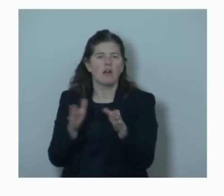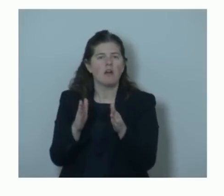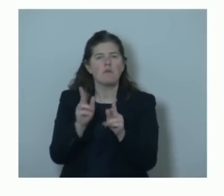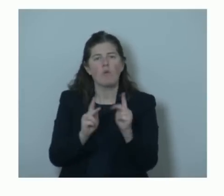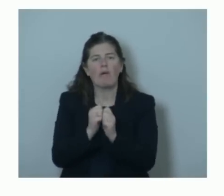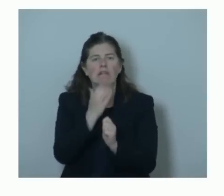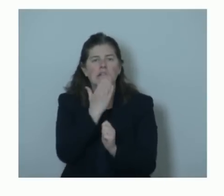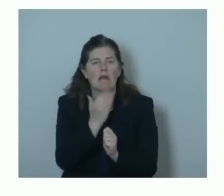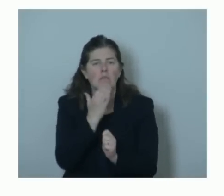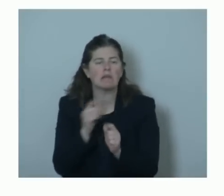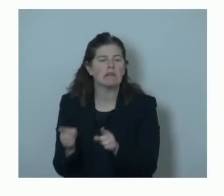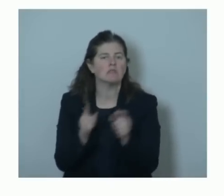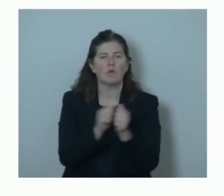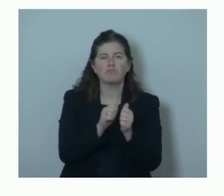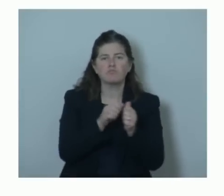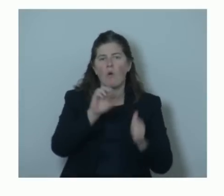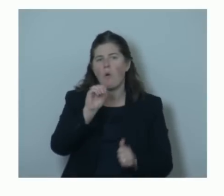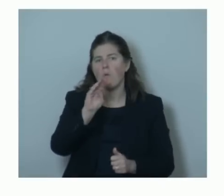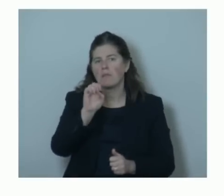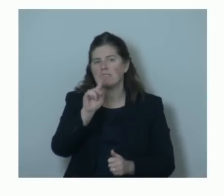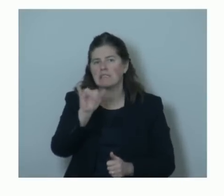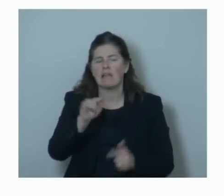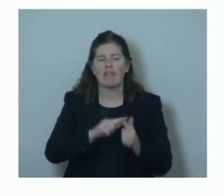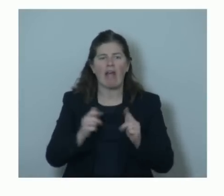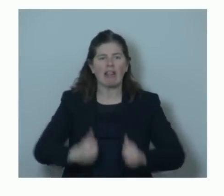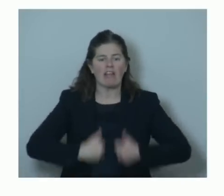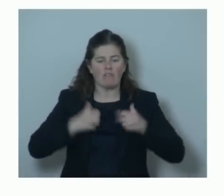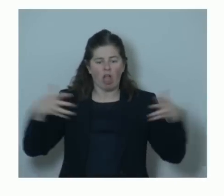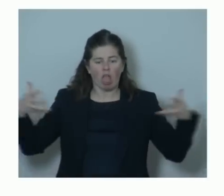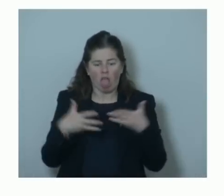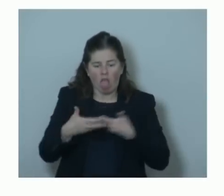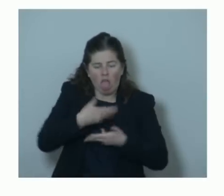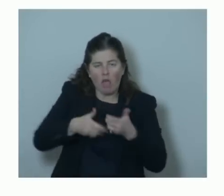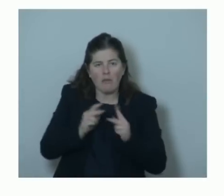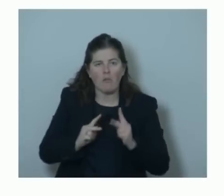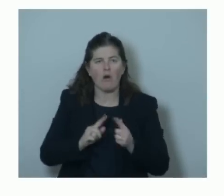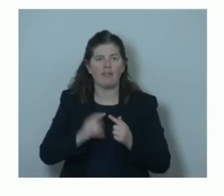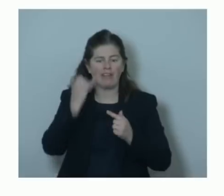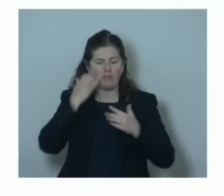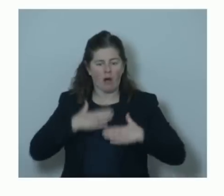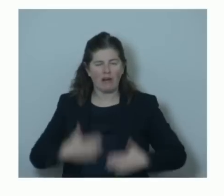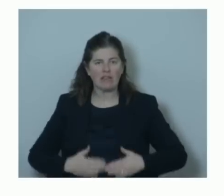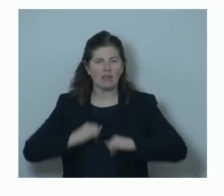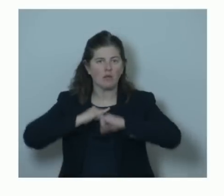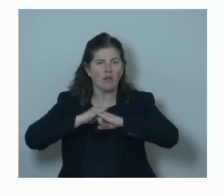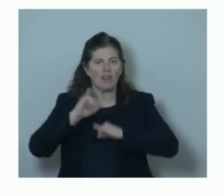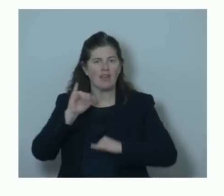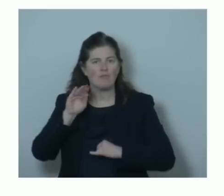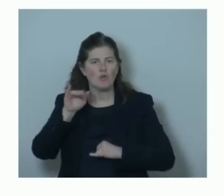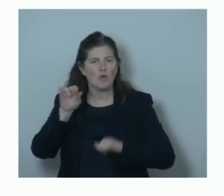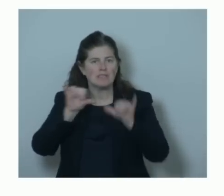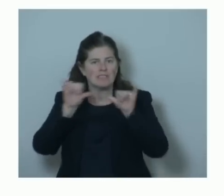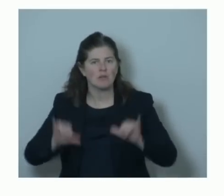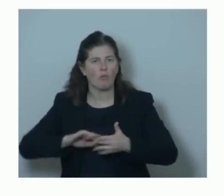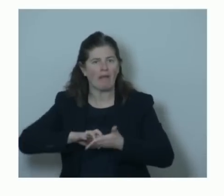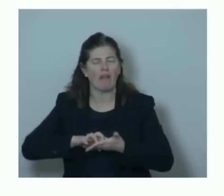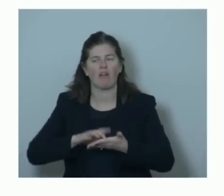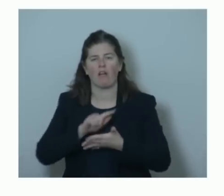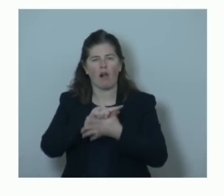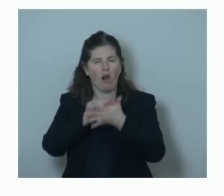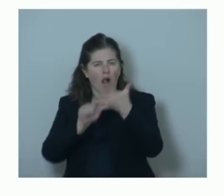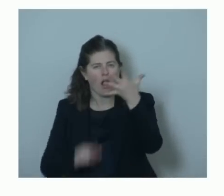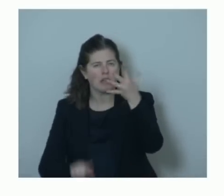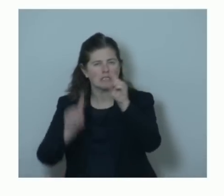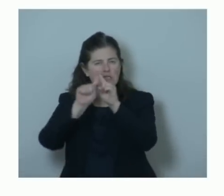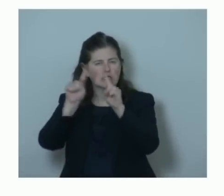people with obesity, people who live in congregate living facilities, people with immune disorders, people with other serious